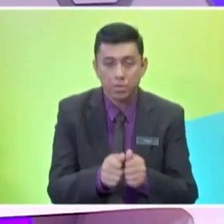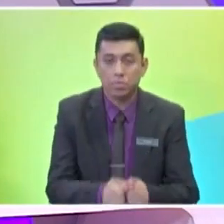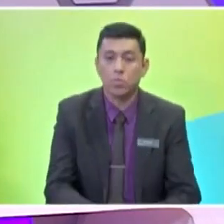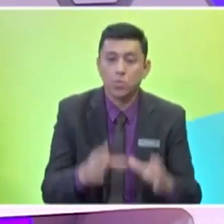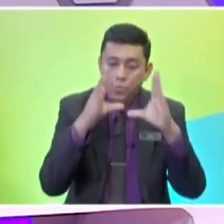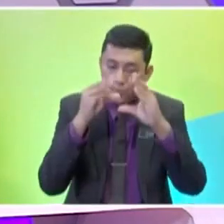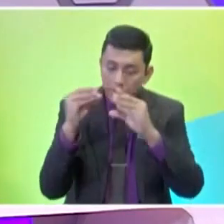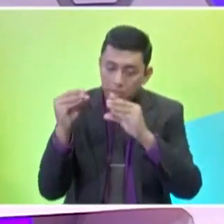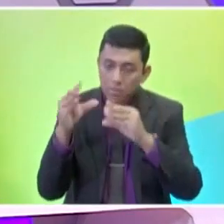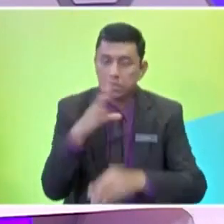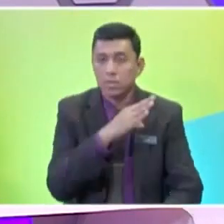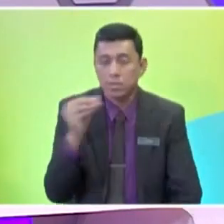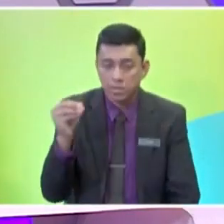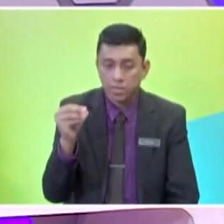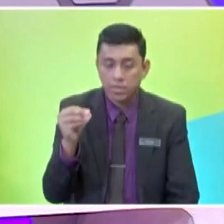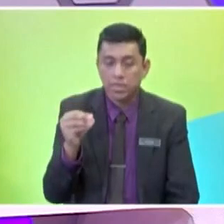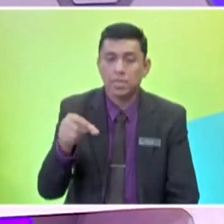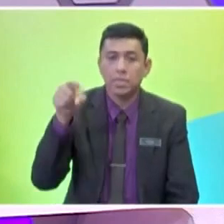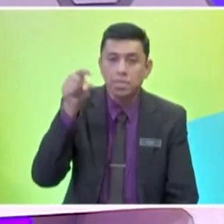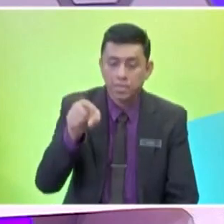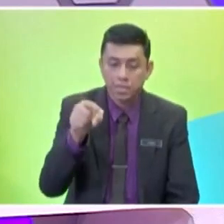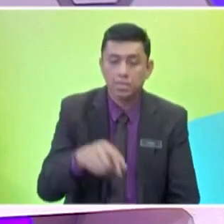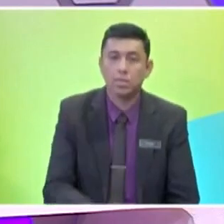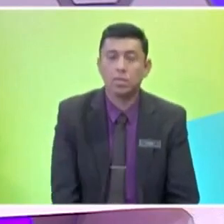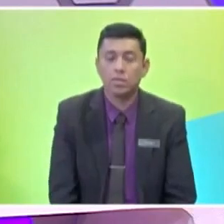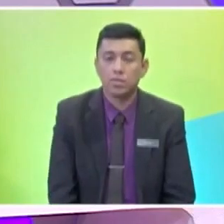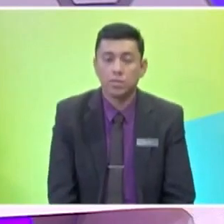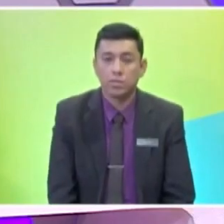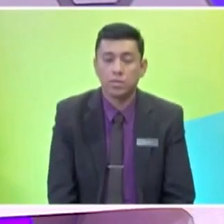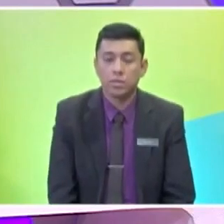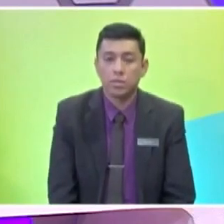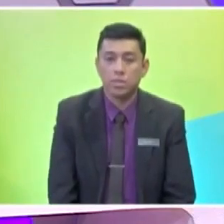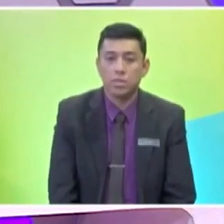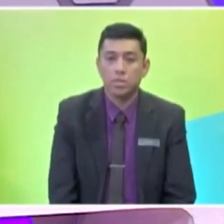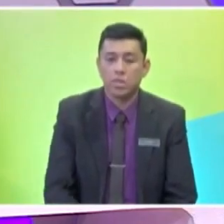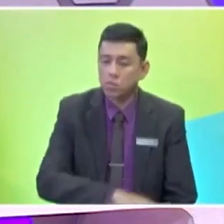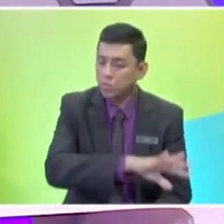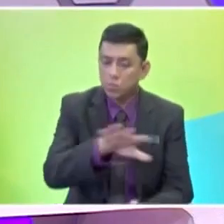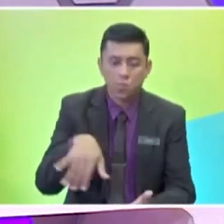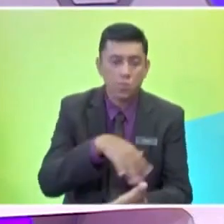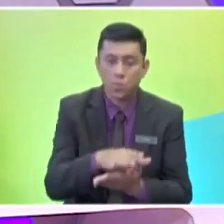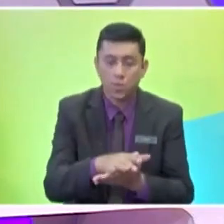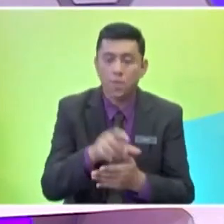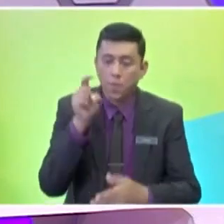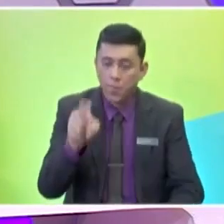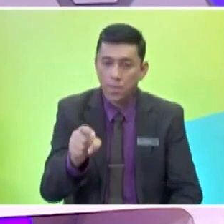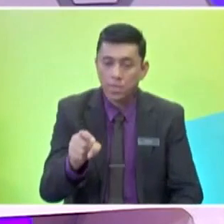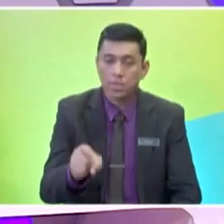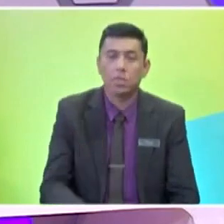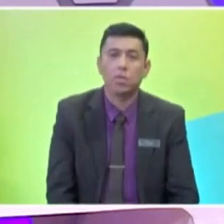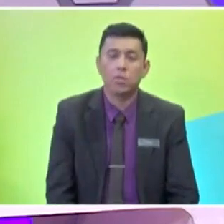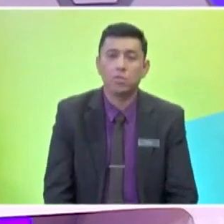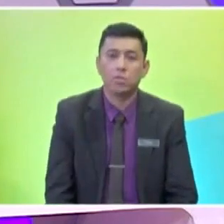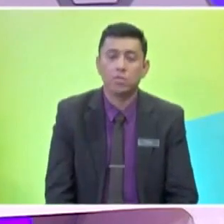cotton wool and stick on it. Mm-hmm. Okay, cover it fully. Fully, okay. Yes, and you will get something like this.